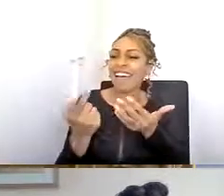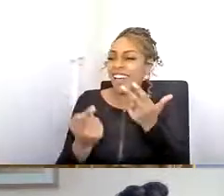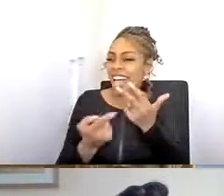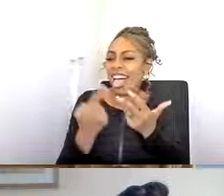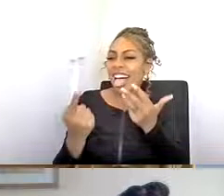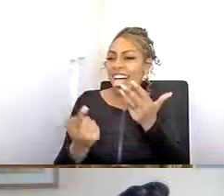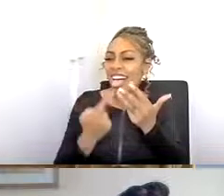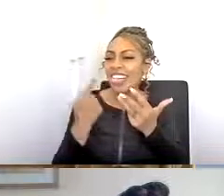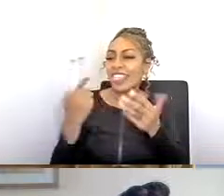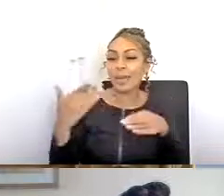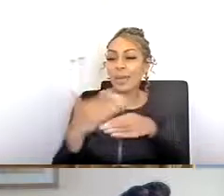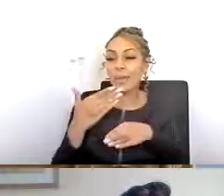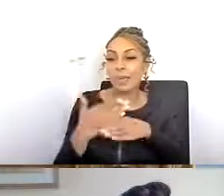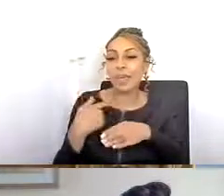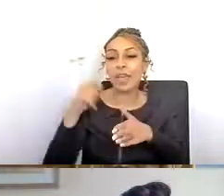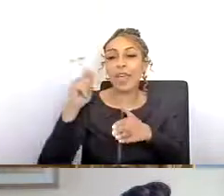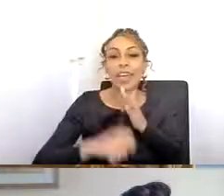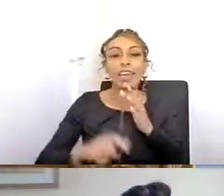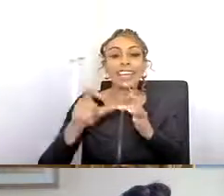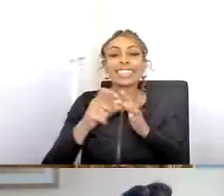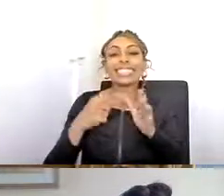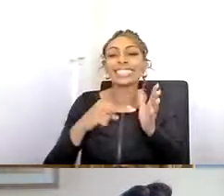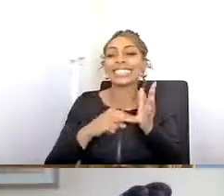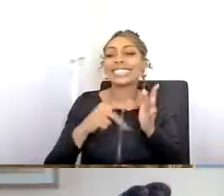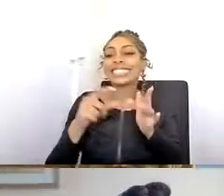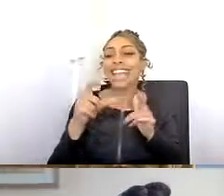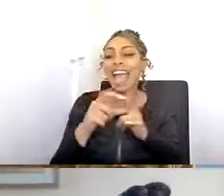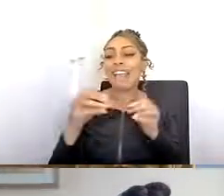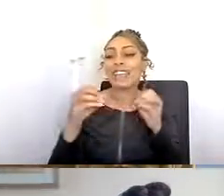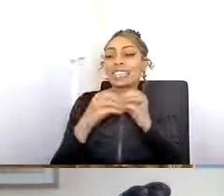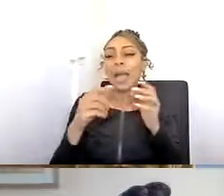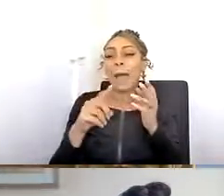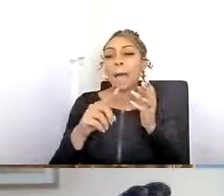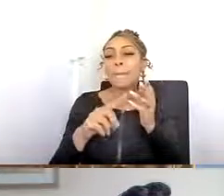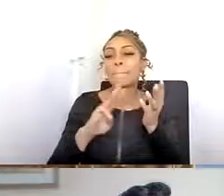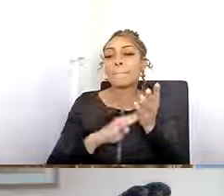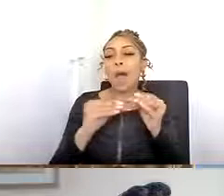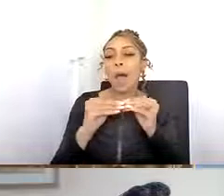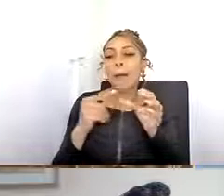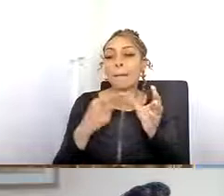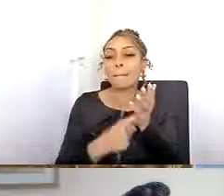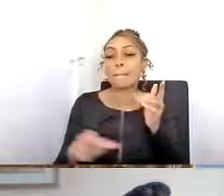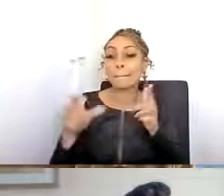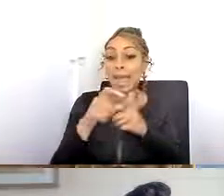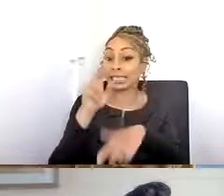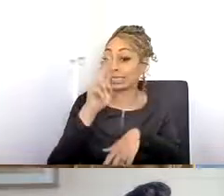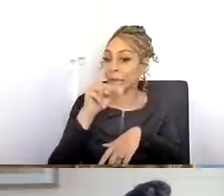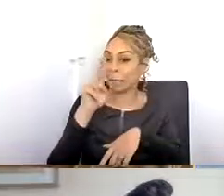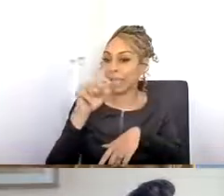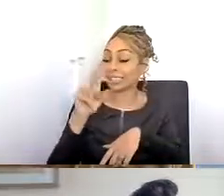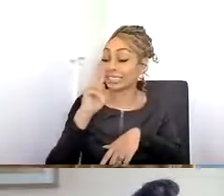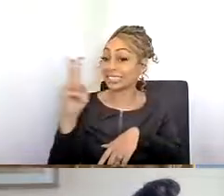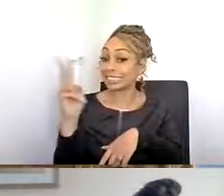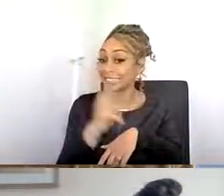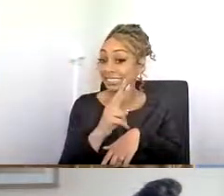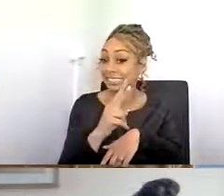we bought a David Bomberg painting, which you may have spotted in the previous slide in the boardroom. It's sort